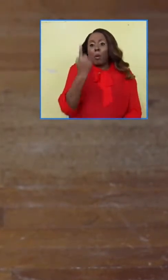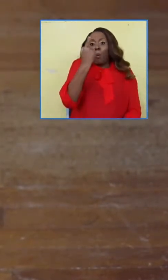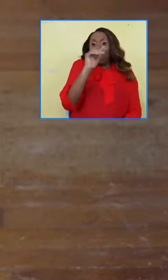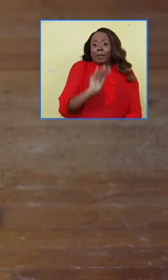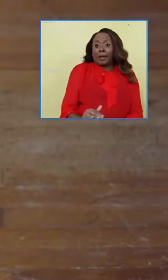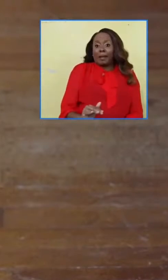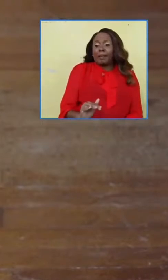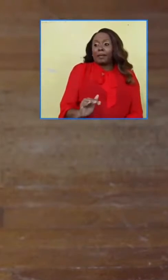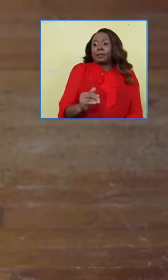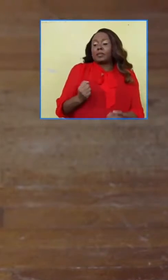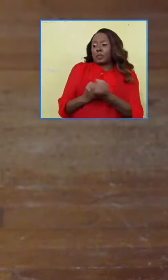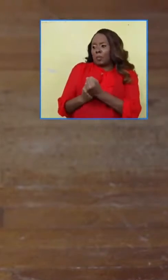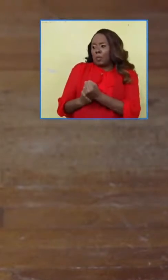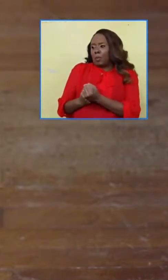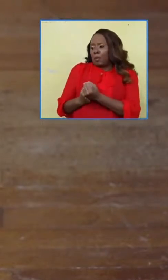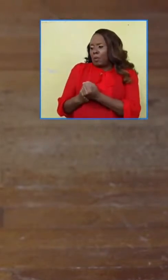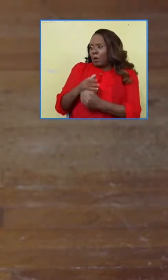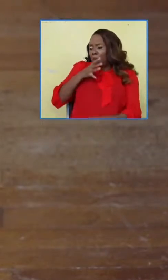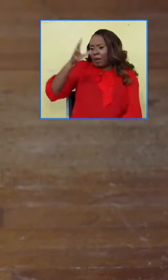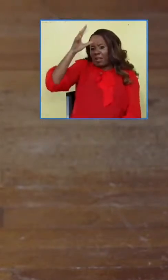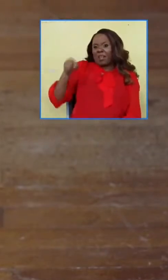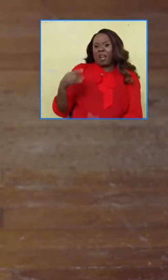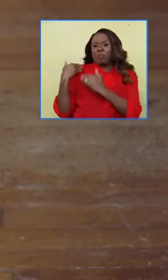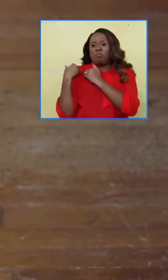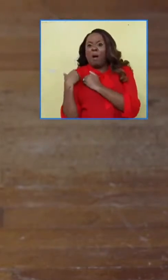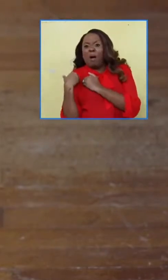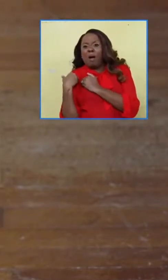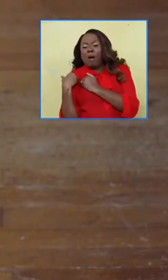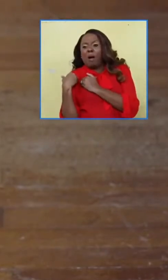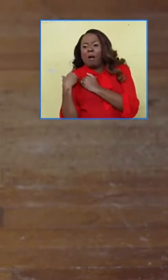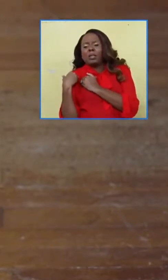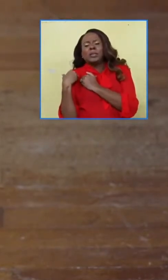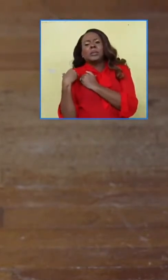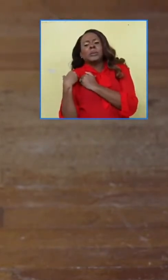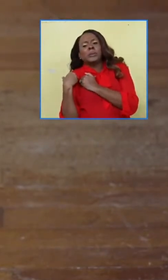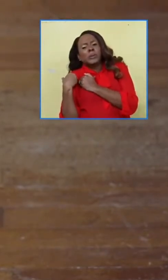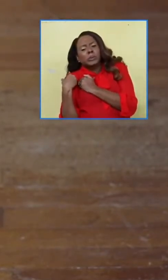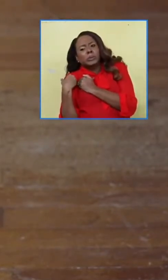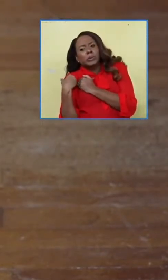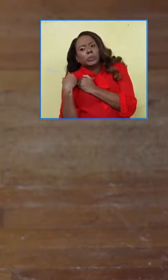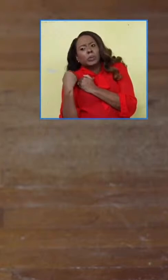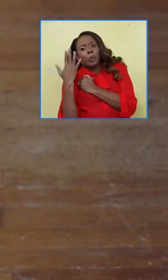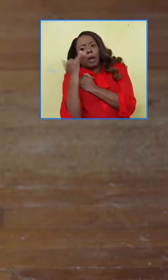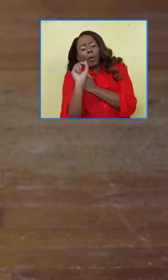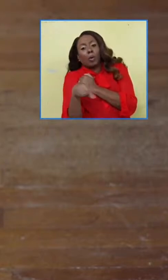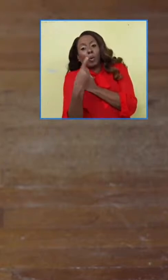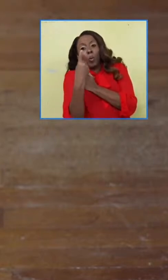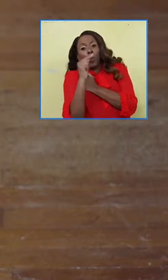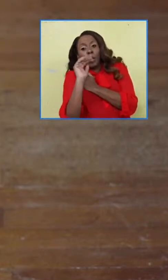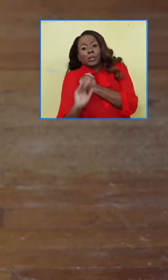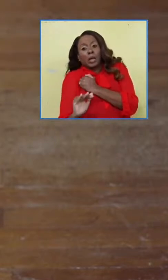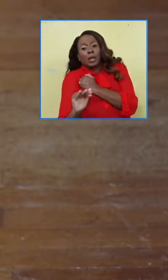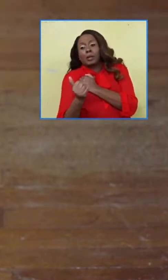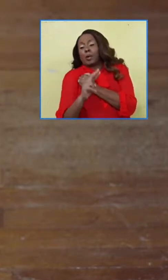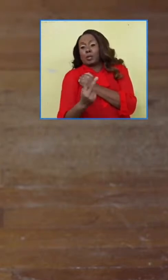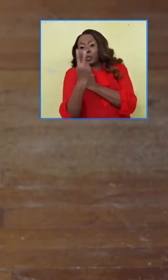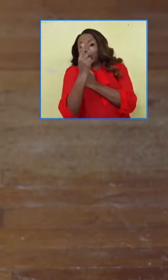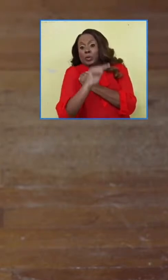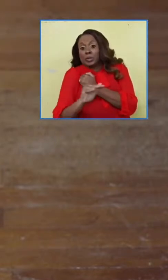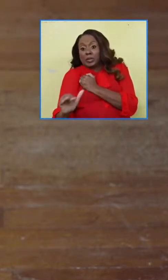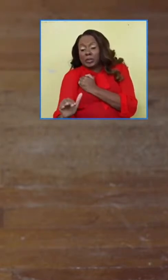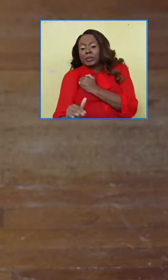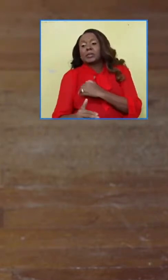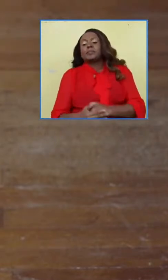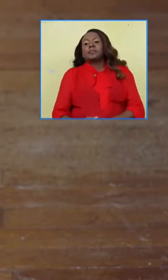to support those elderly parents, the burden is much greater, as you can imagine, on that one particular child or those 2 children. And the